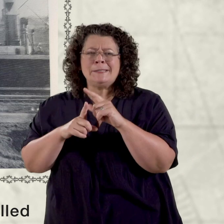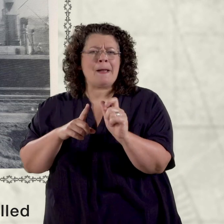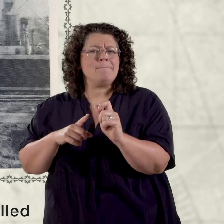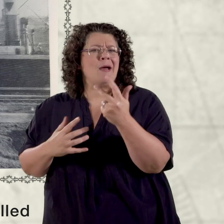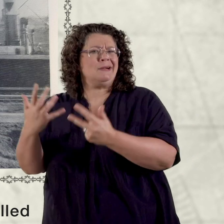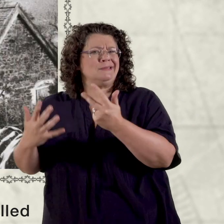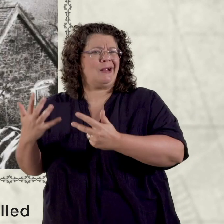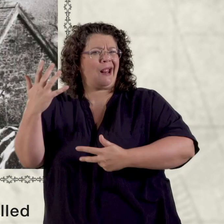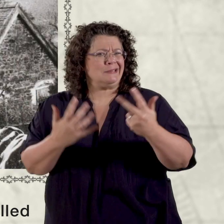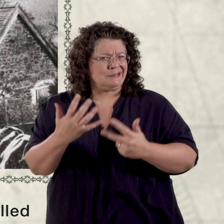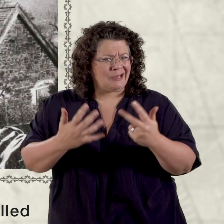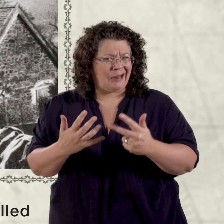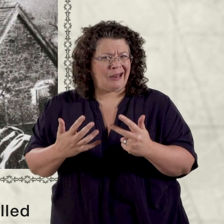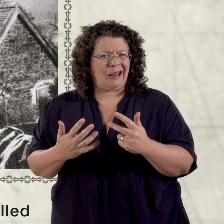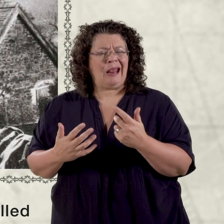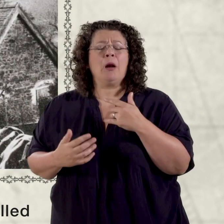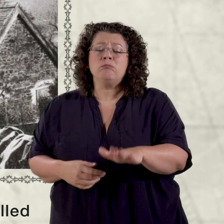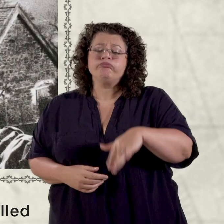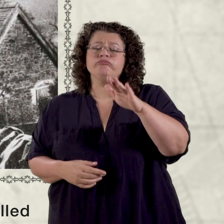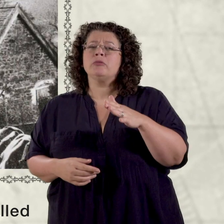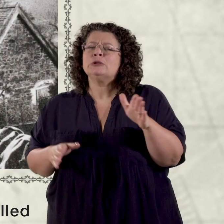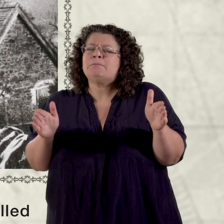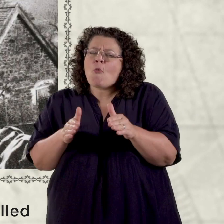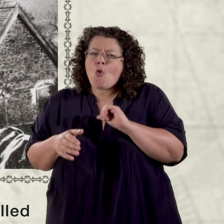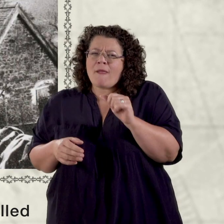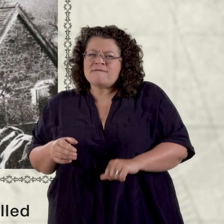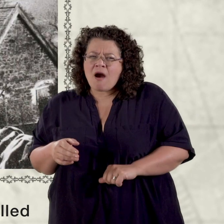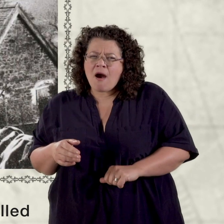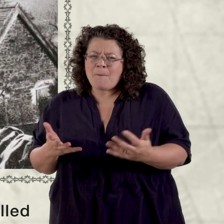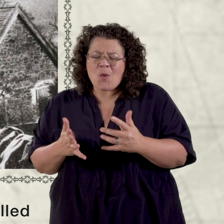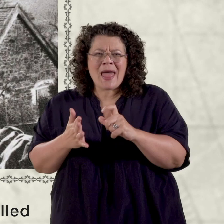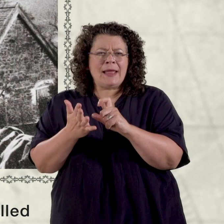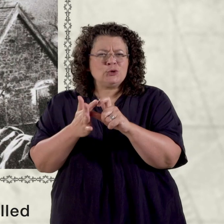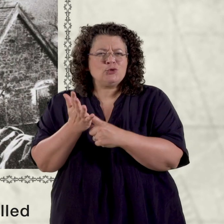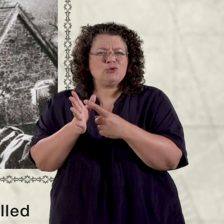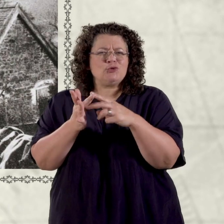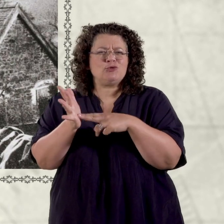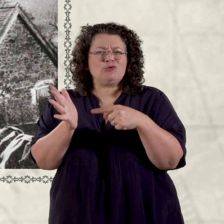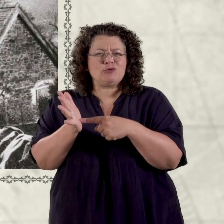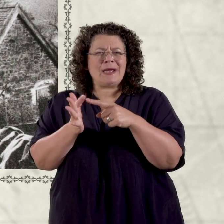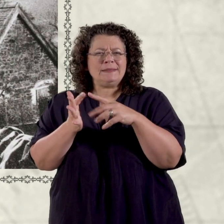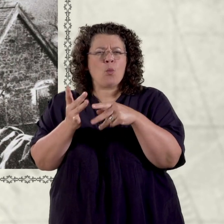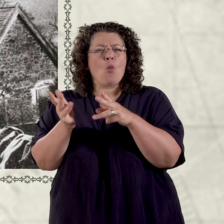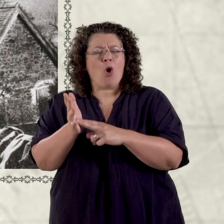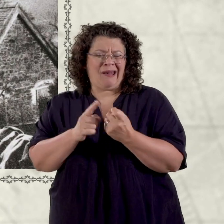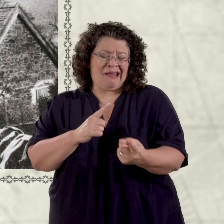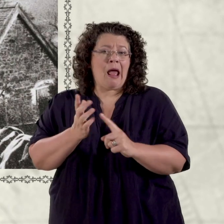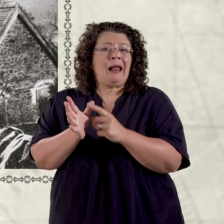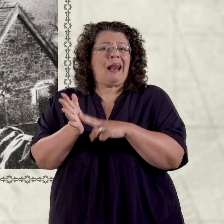farm called Ioan, near Llandinam in mid Wales. I was the eldest